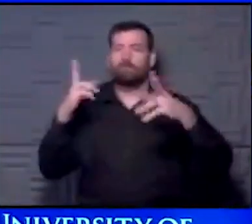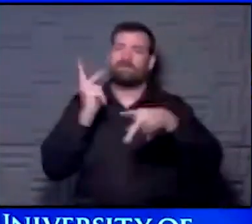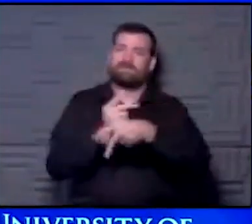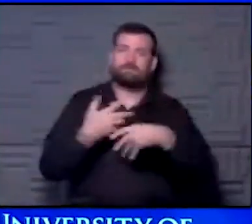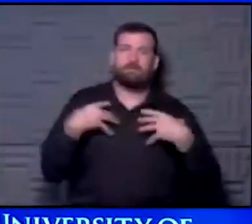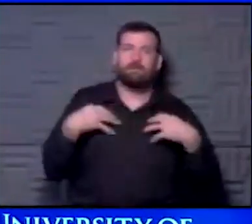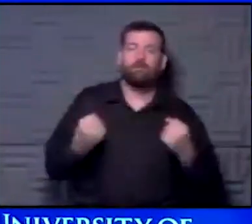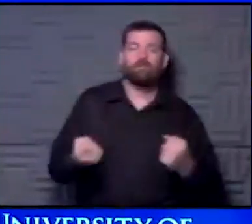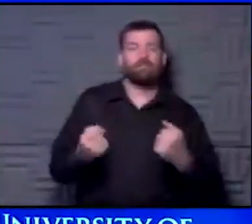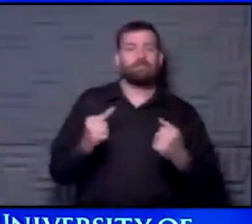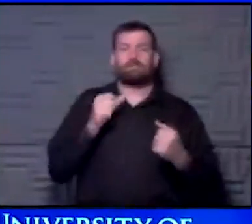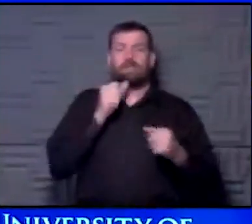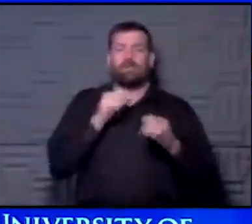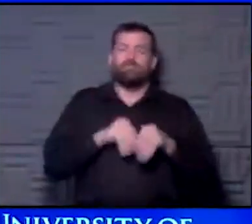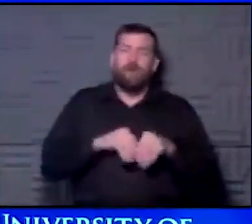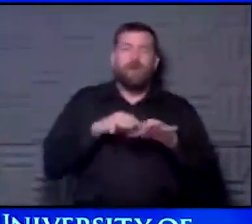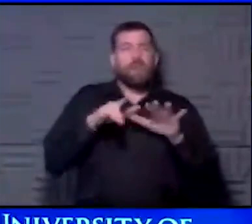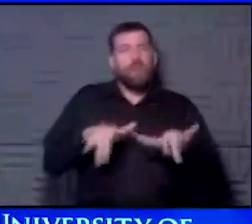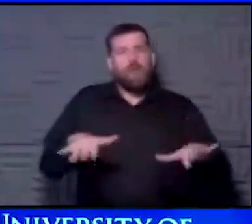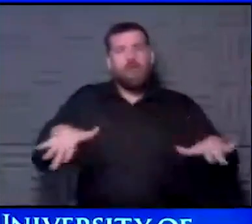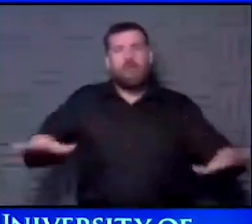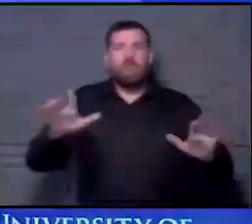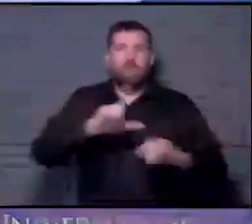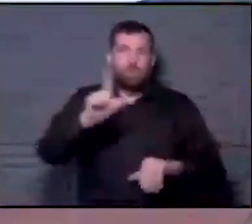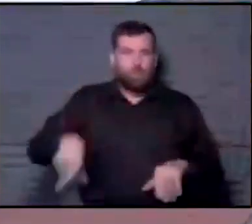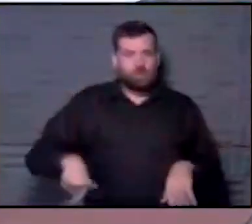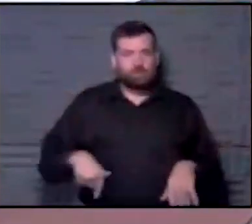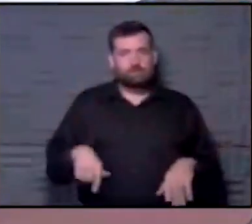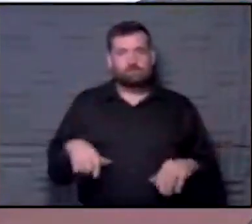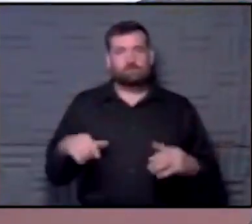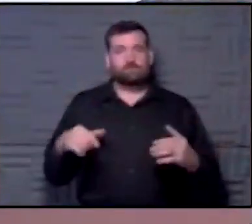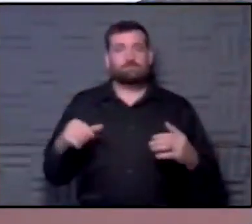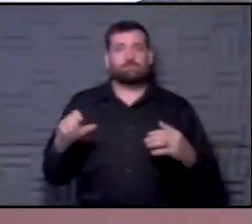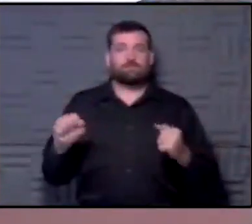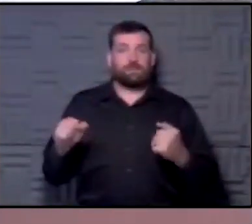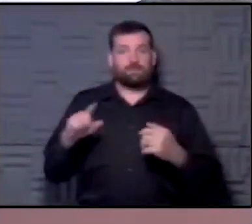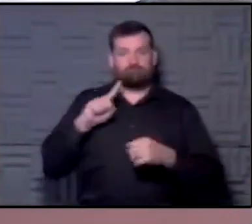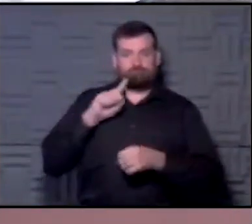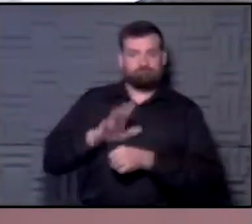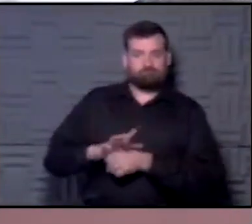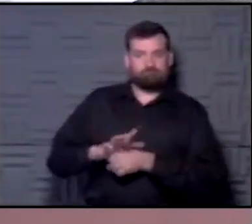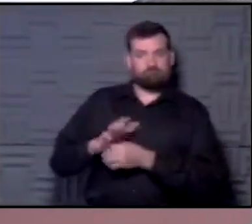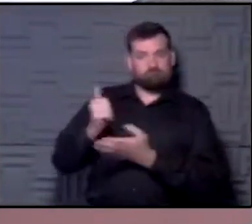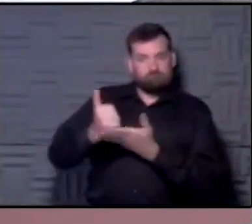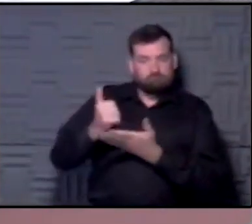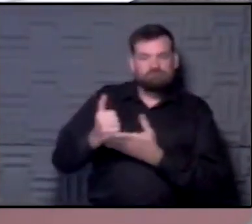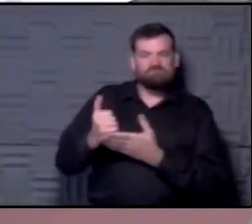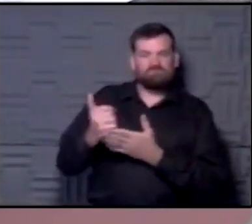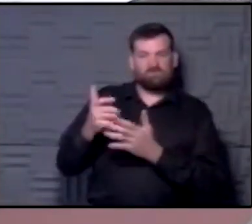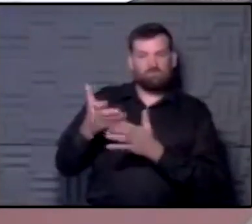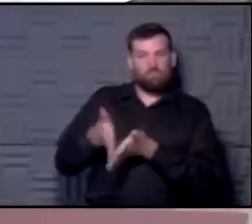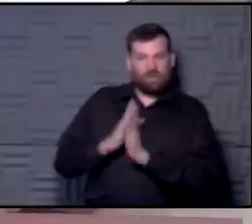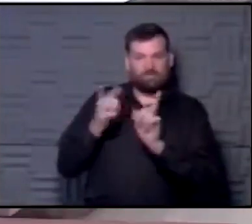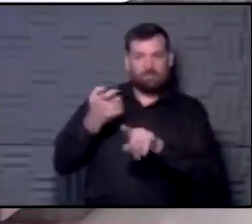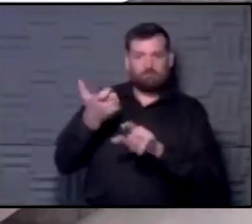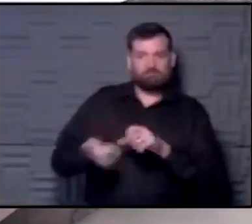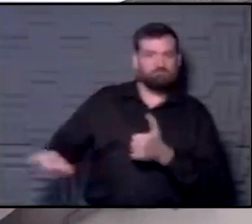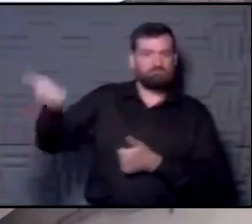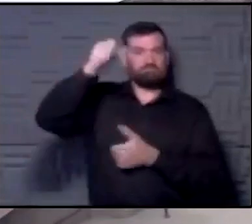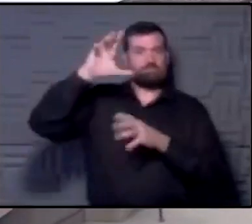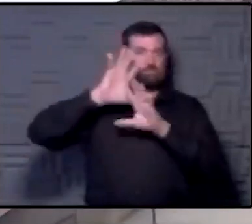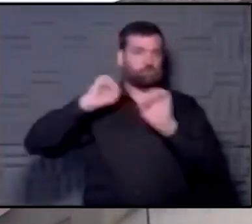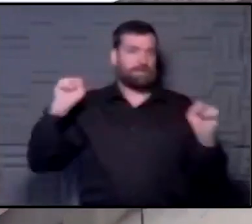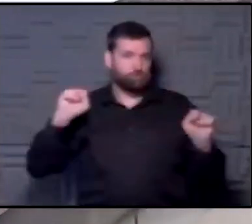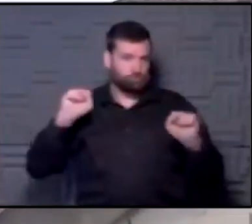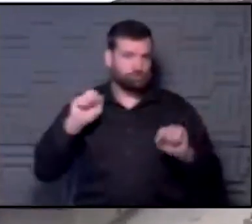sure the disease doesn't spread wildly into the Lawrence community. So we committed to helping, at the request of the chancellor, to help KU organize and